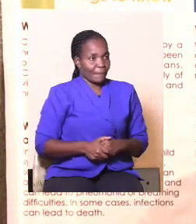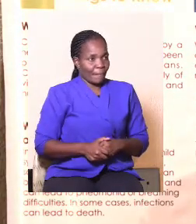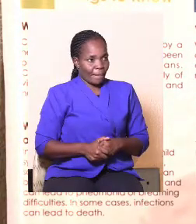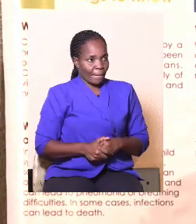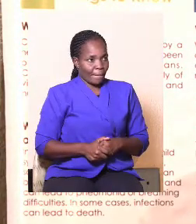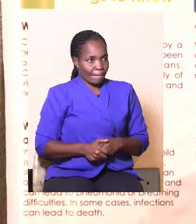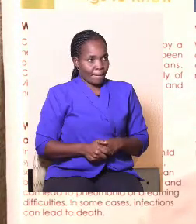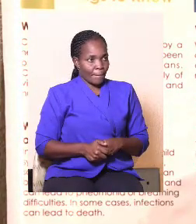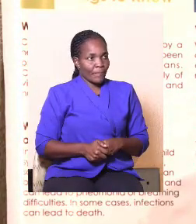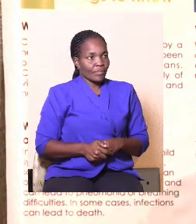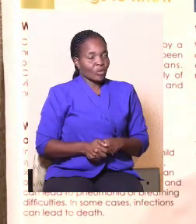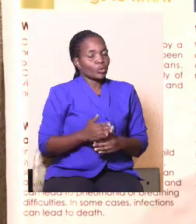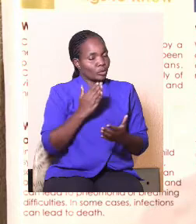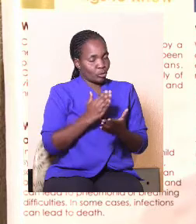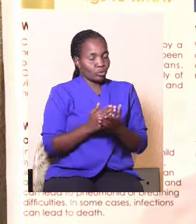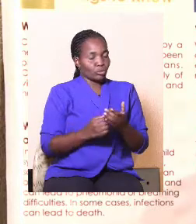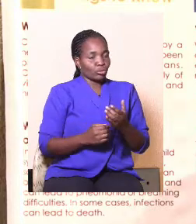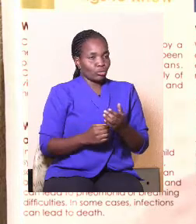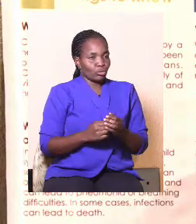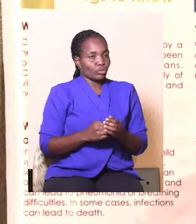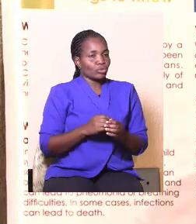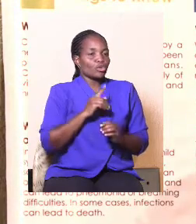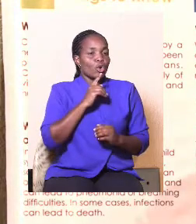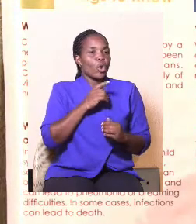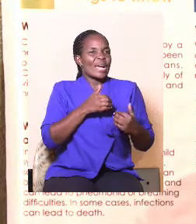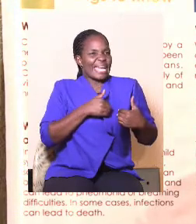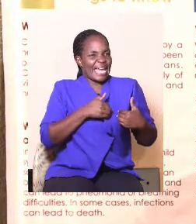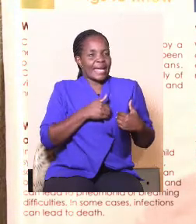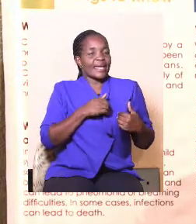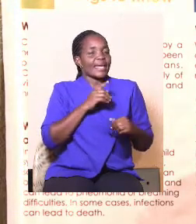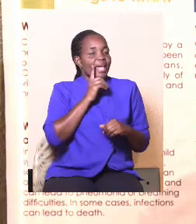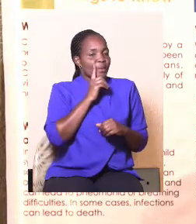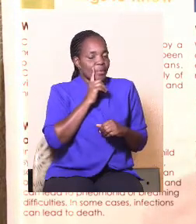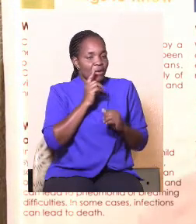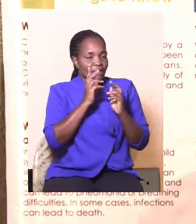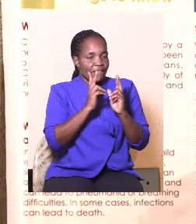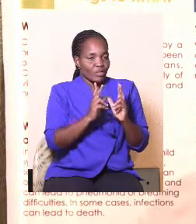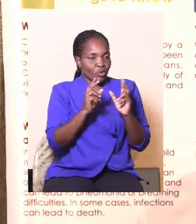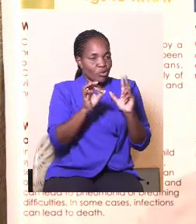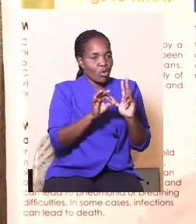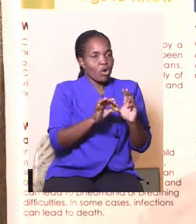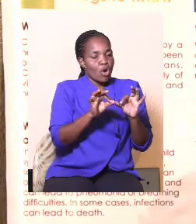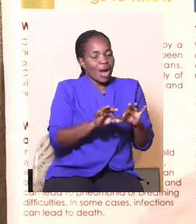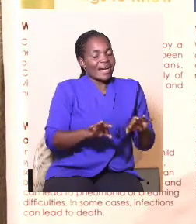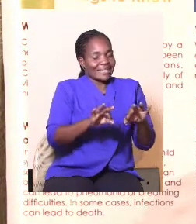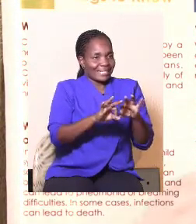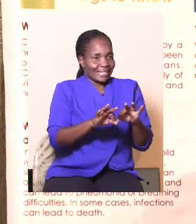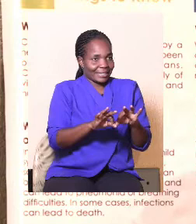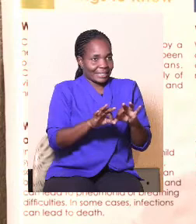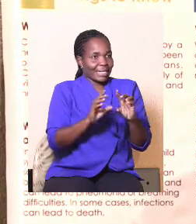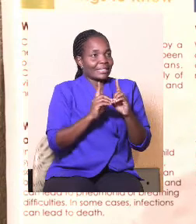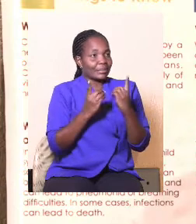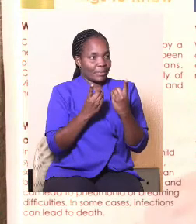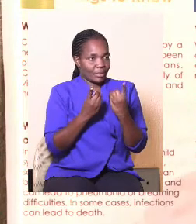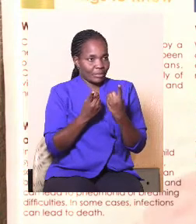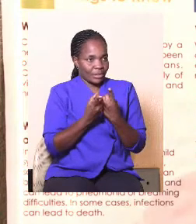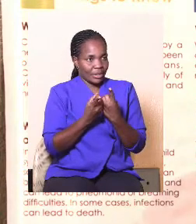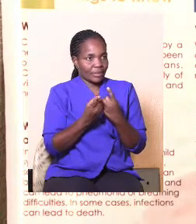the people in the agricultural sector, and certainly that will also mitigate the impact of people losing jobs in the agricultural